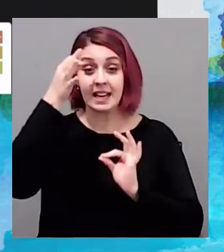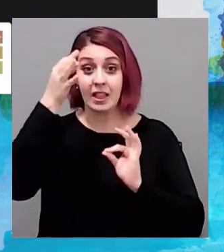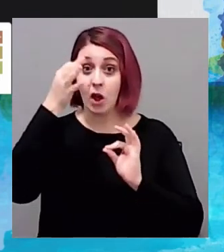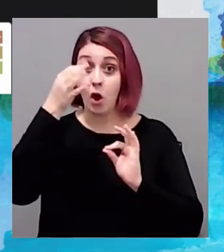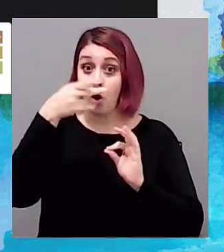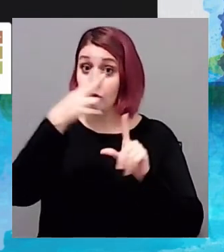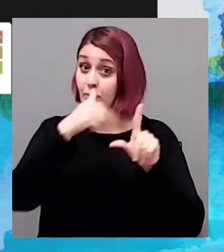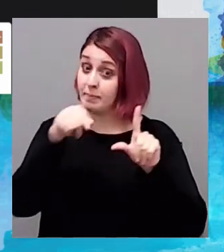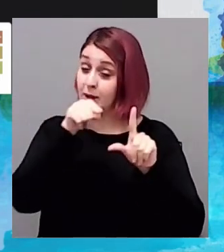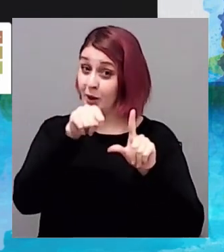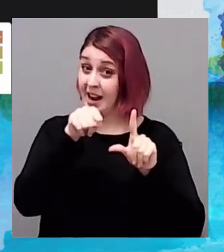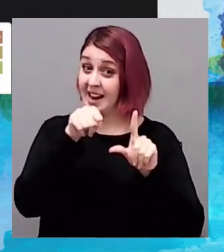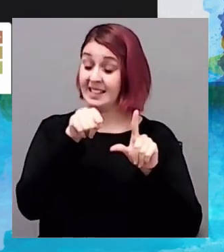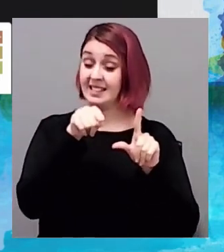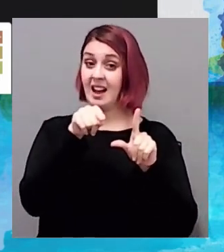face.